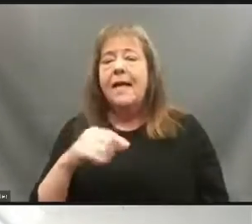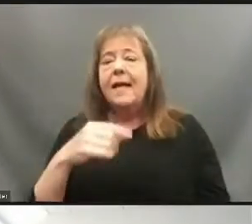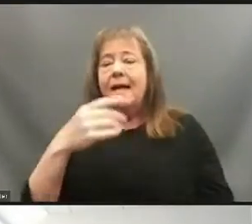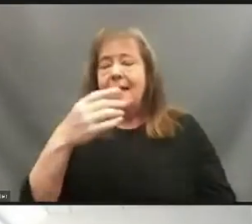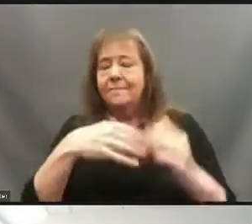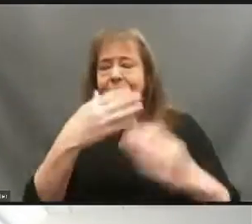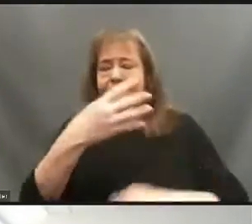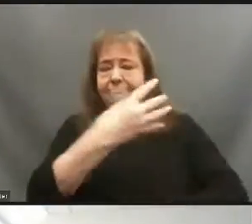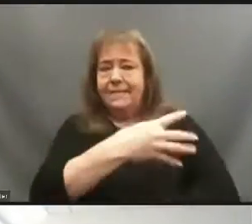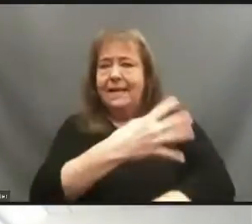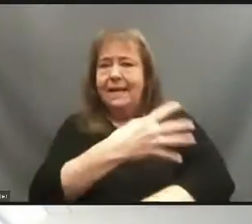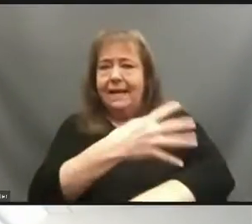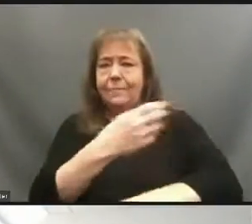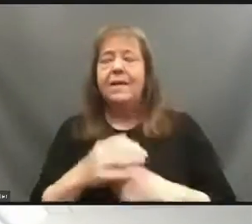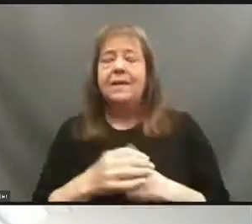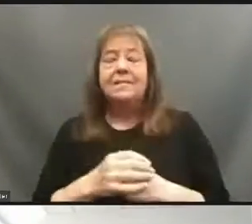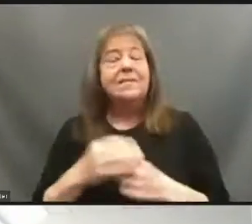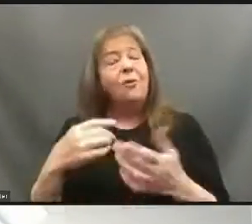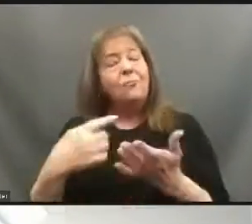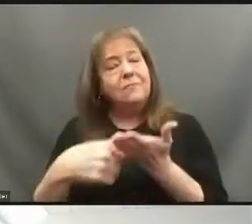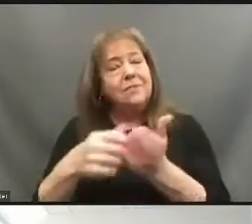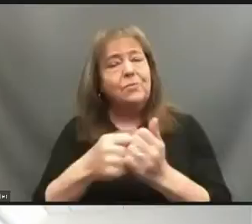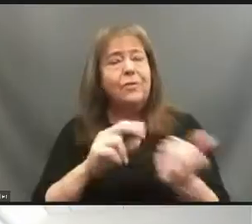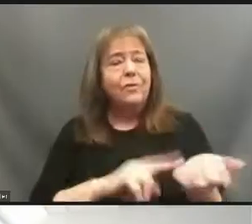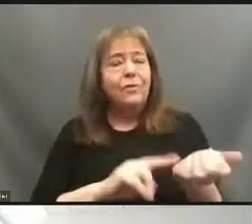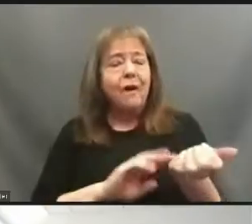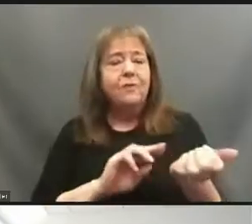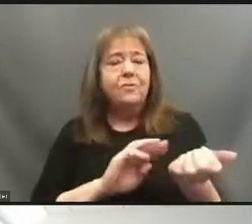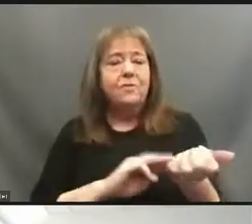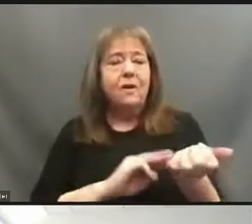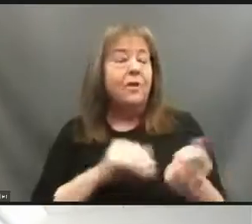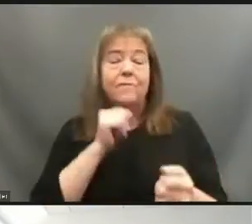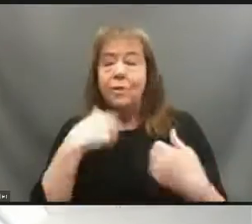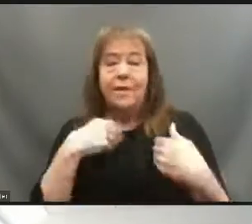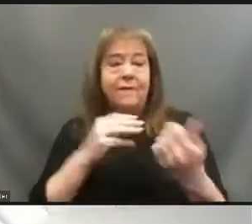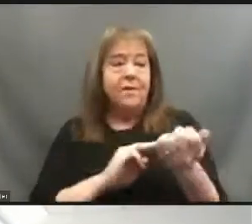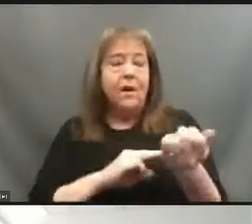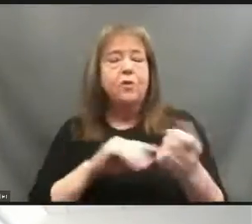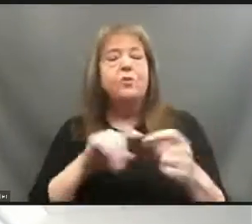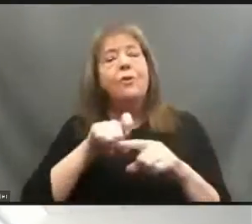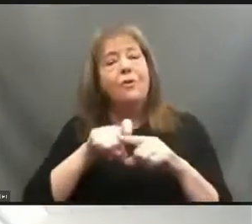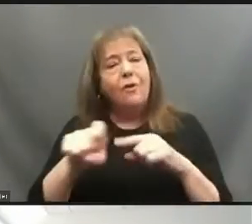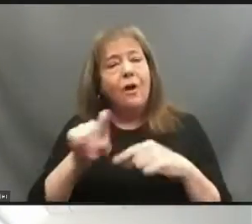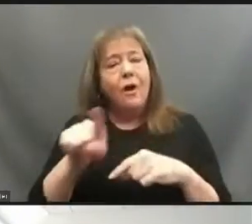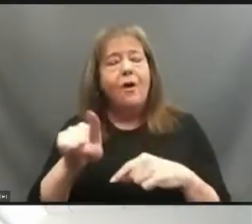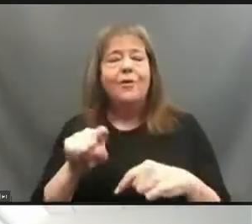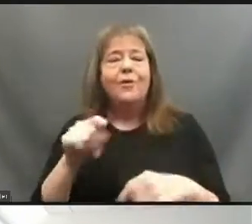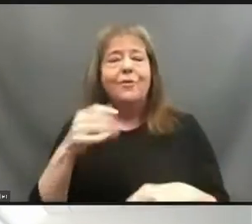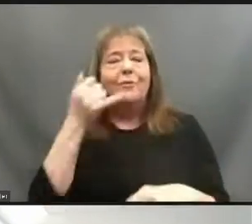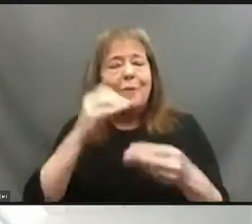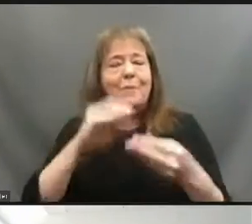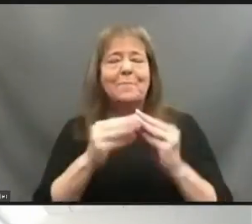about a referral, or if you don't have a doctor or you need a referral, please call your favorite phone number,